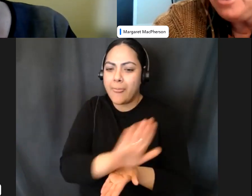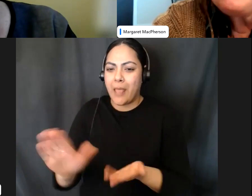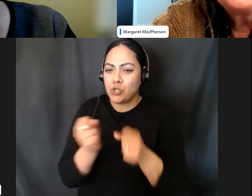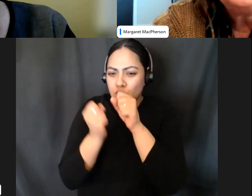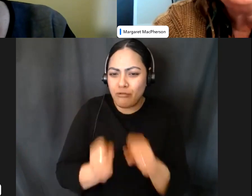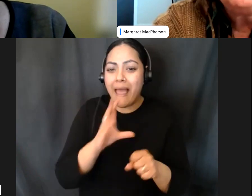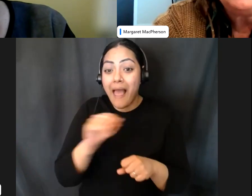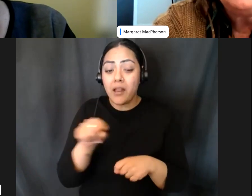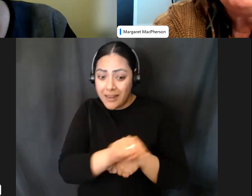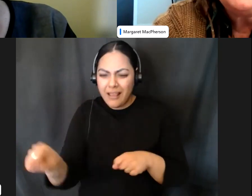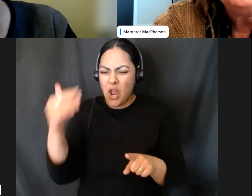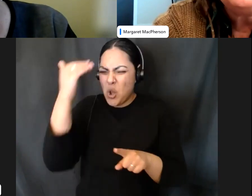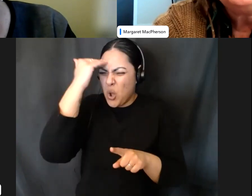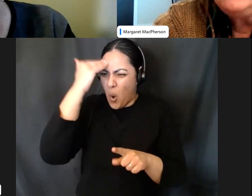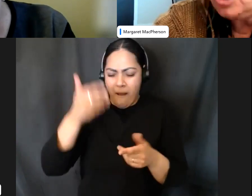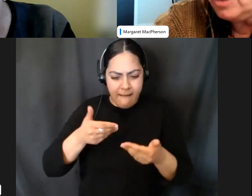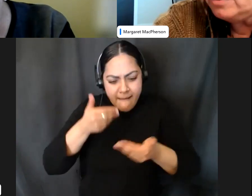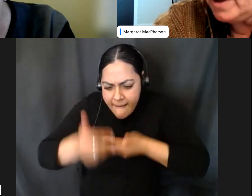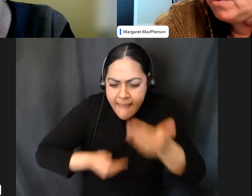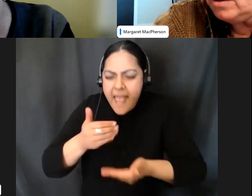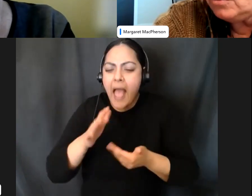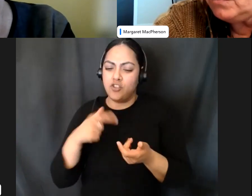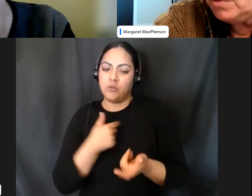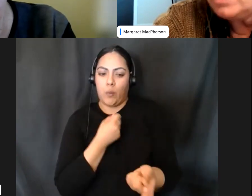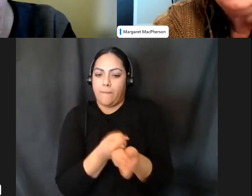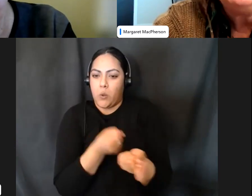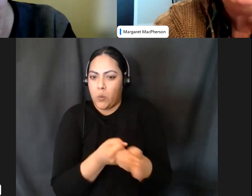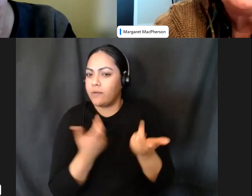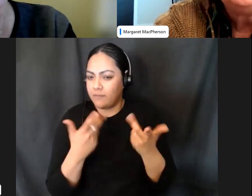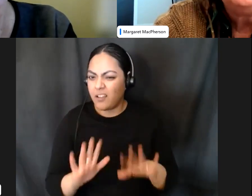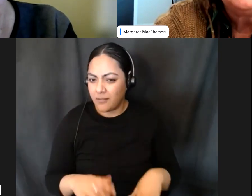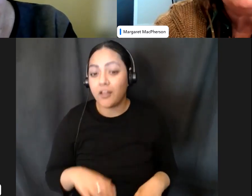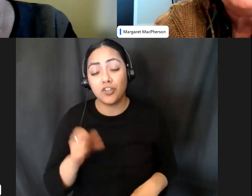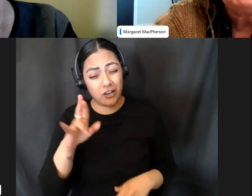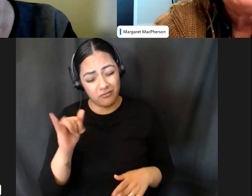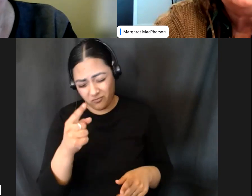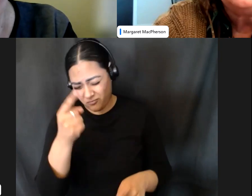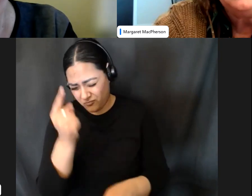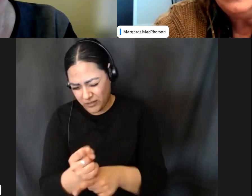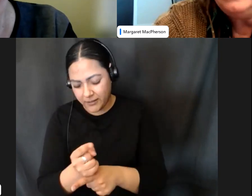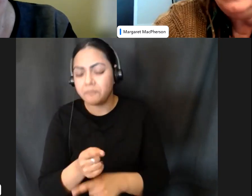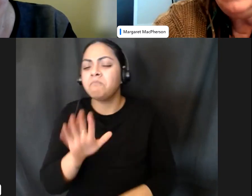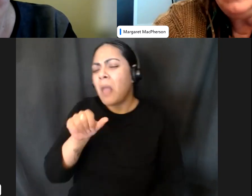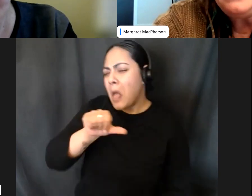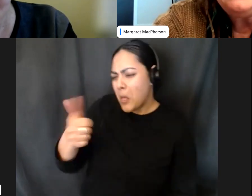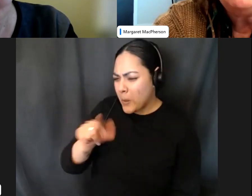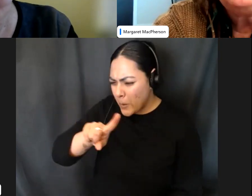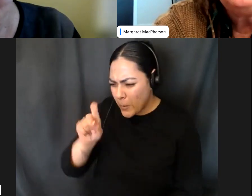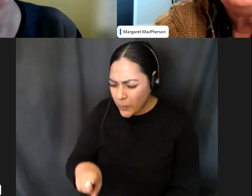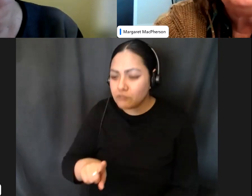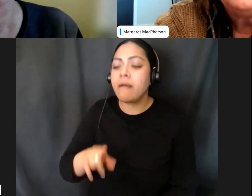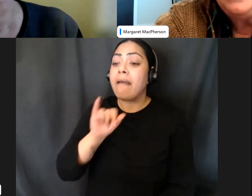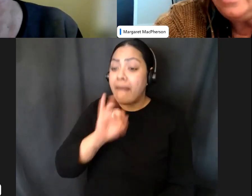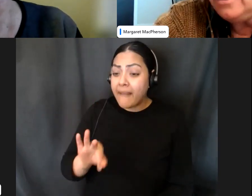Yeah, And yeah. so my other question, Sherry, so if you were going to give advice to a government funder on